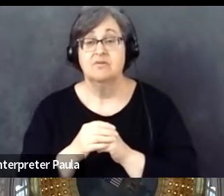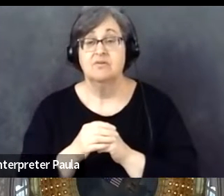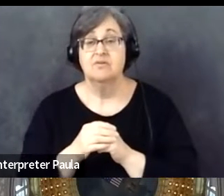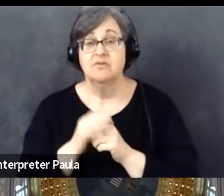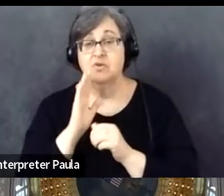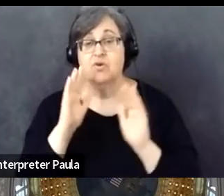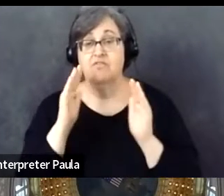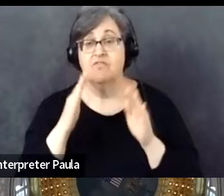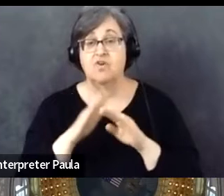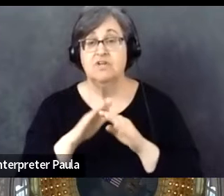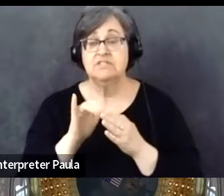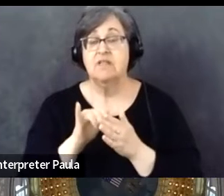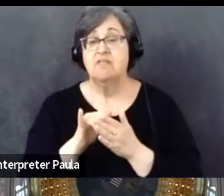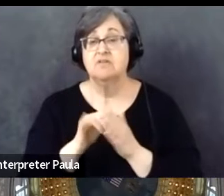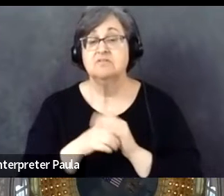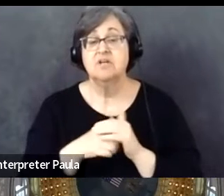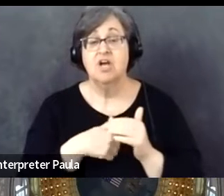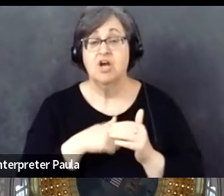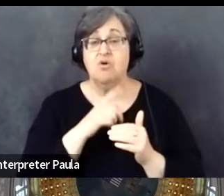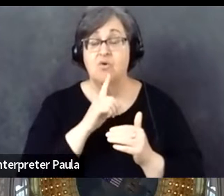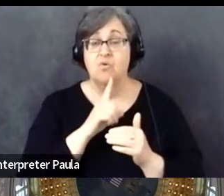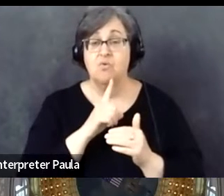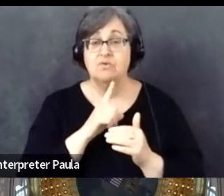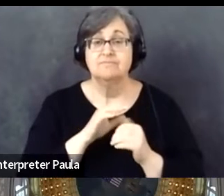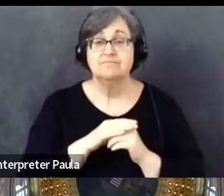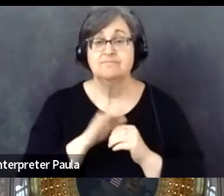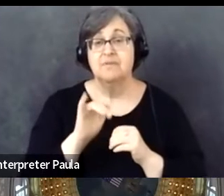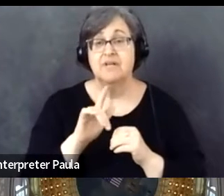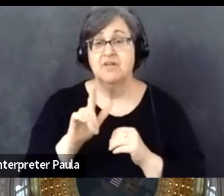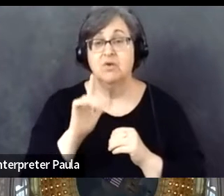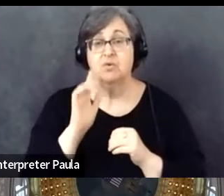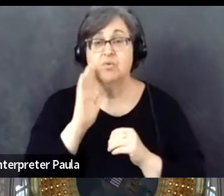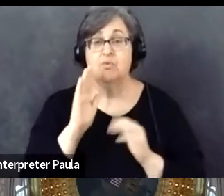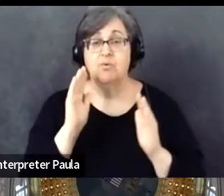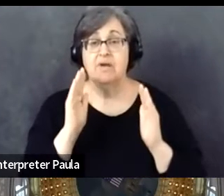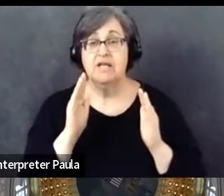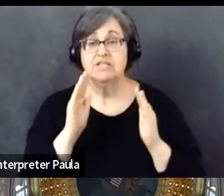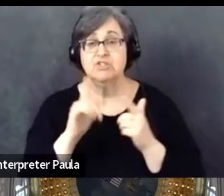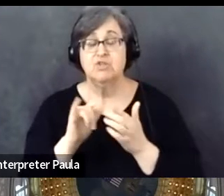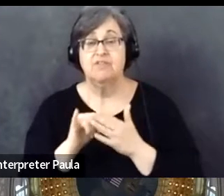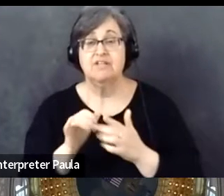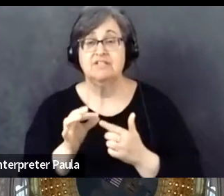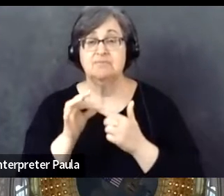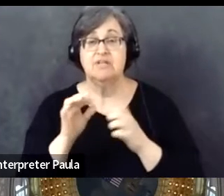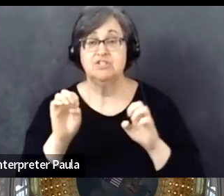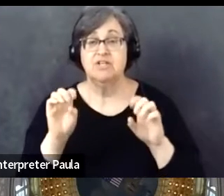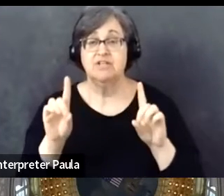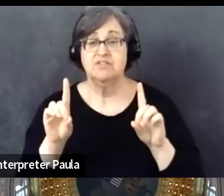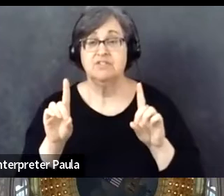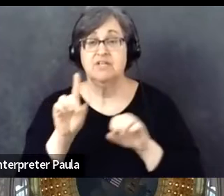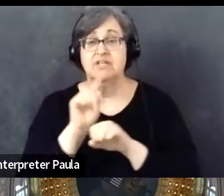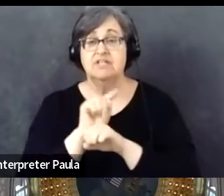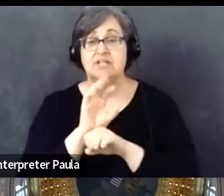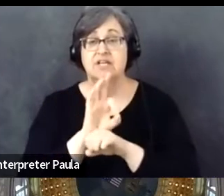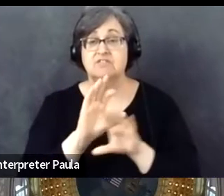a focus on that quite a bit. So Bill, I think we will be paying close attention to that special education task